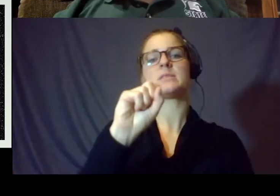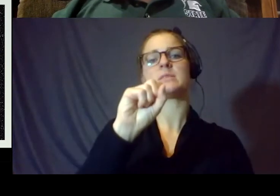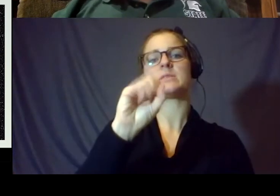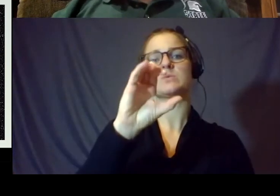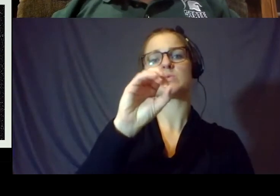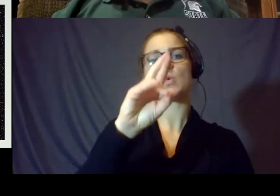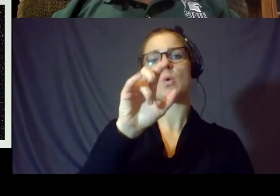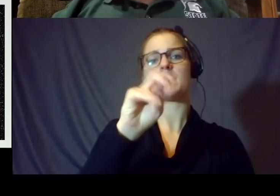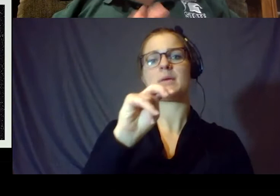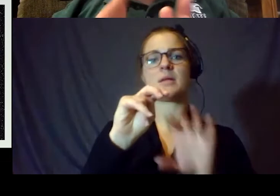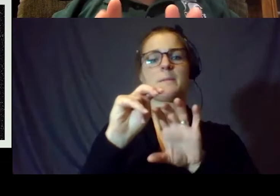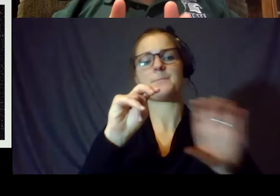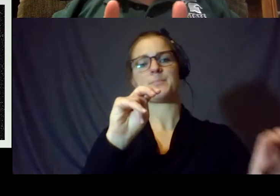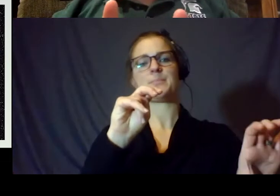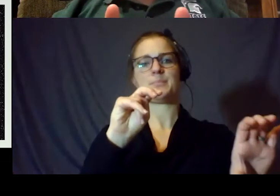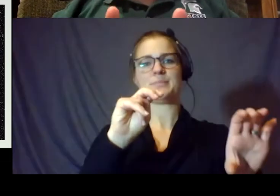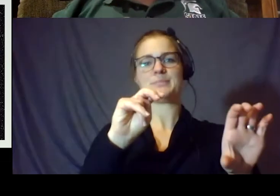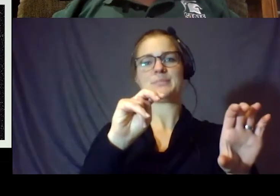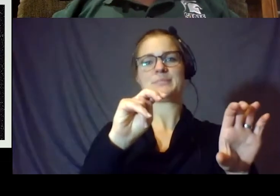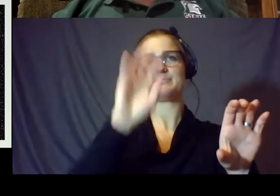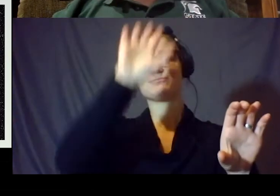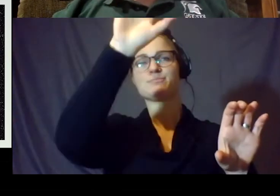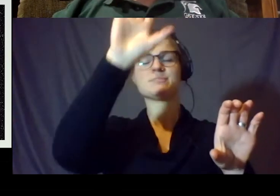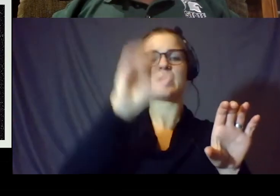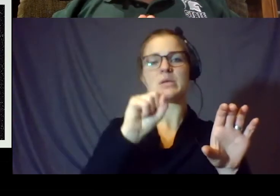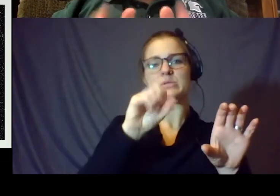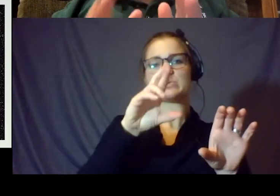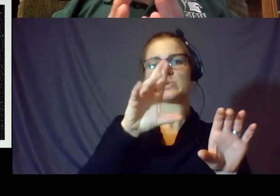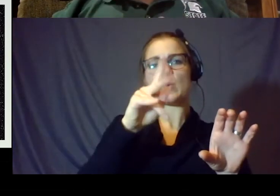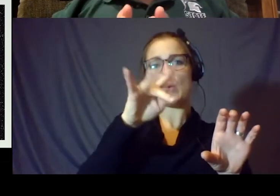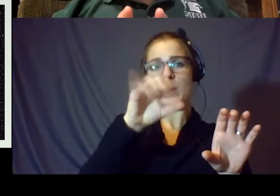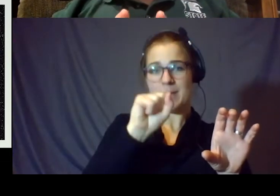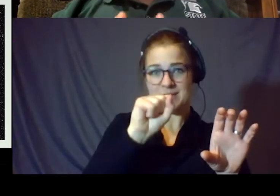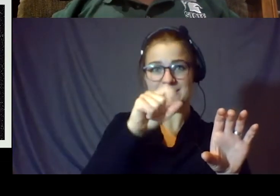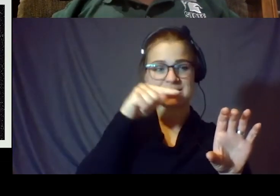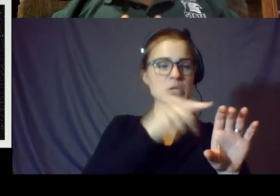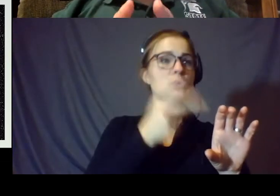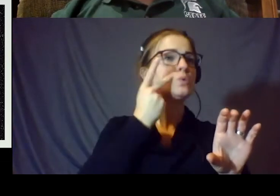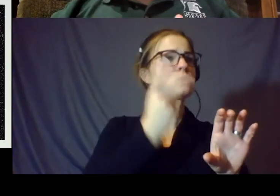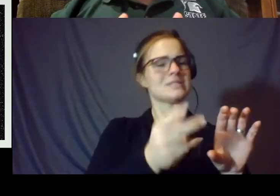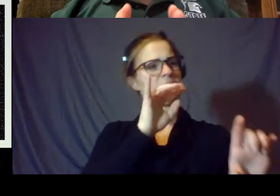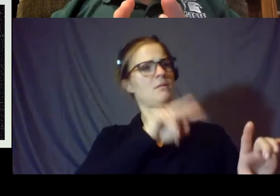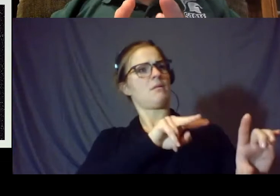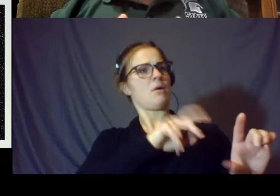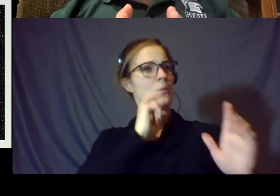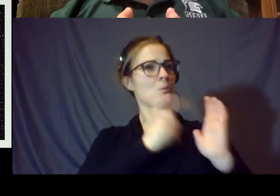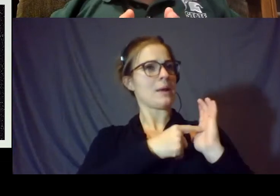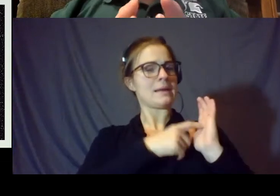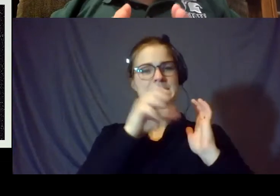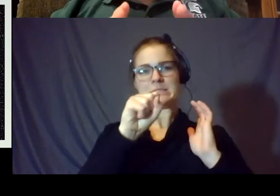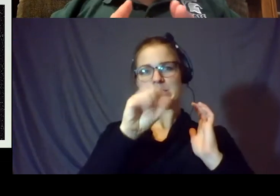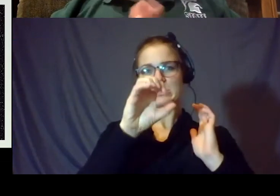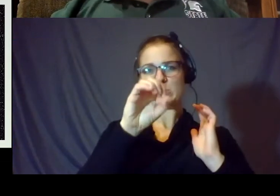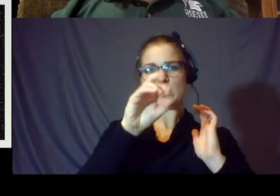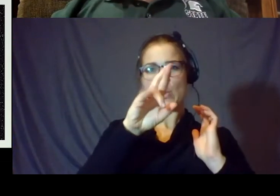scorpion as Scorpius. And incidentally, Scorpius is one of those constellations. Anyone would look at Scorpius and would recognize a scorpion. It